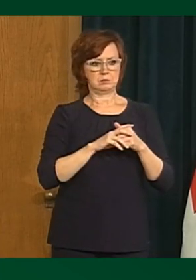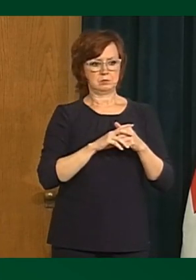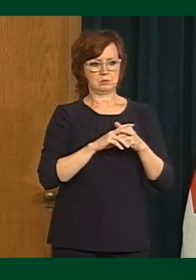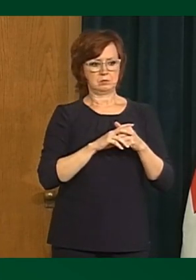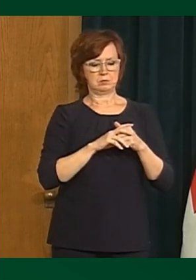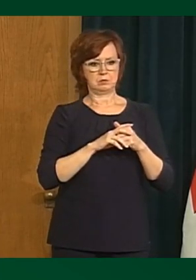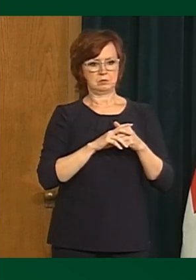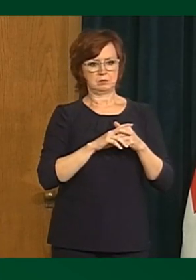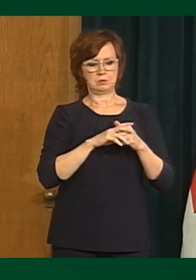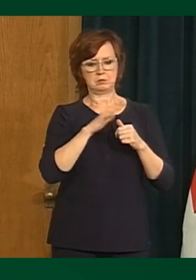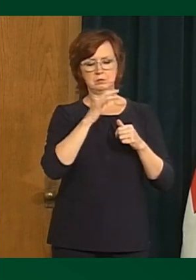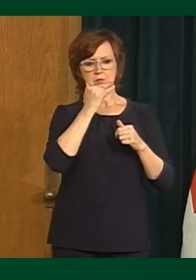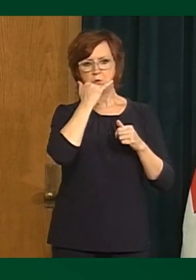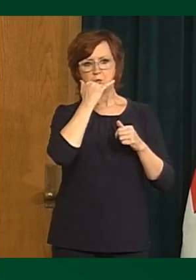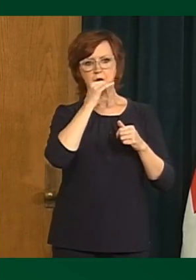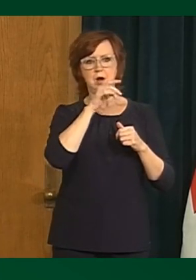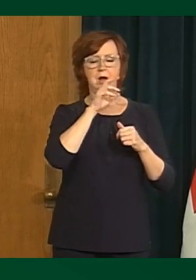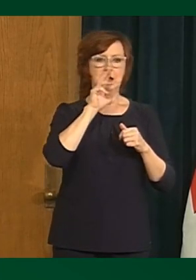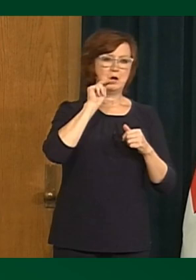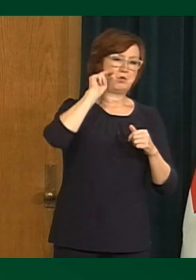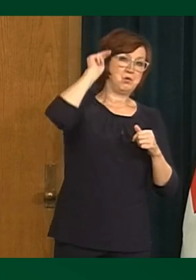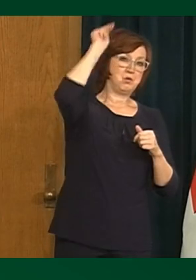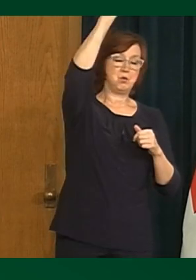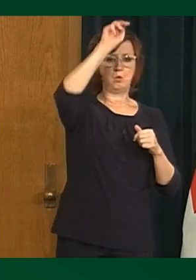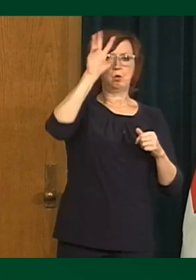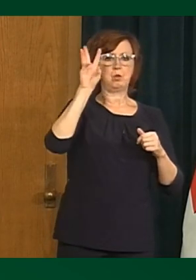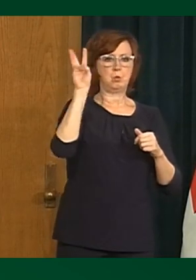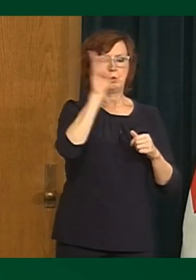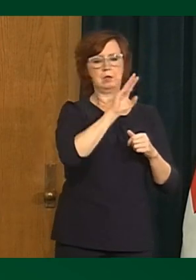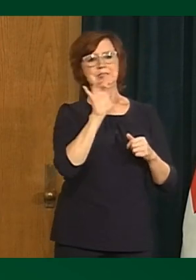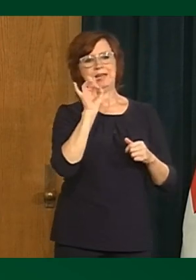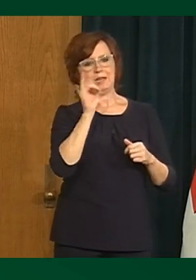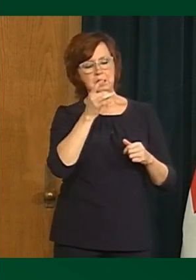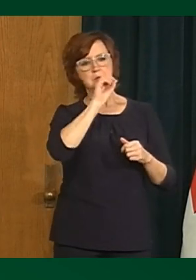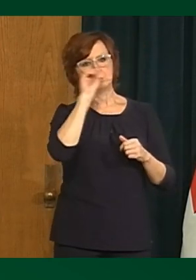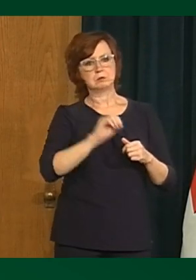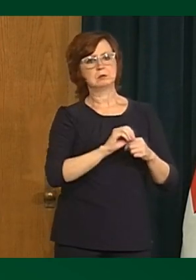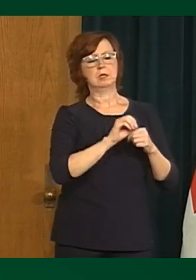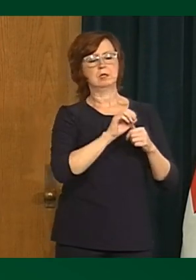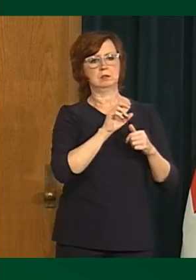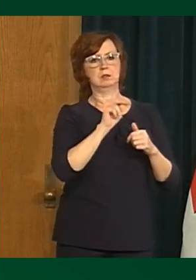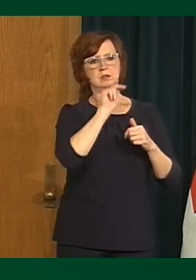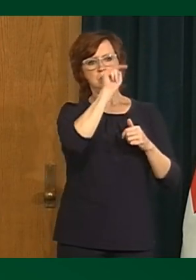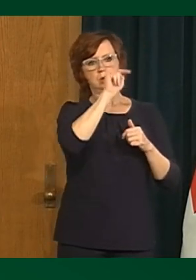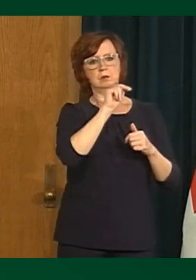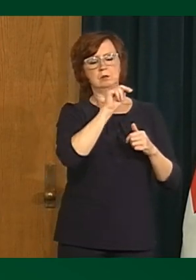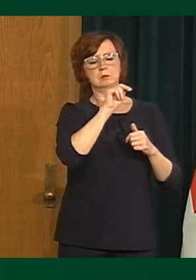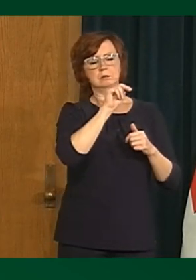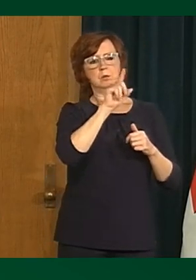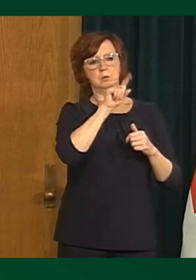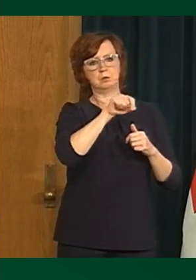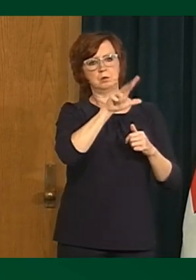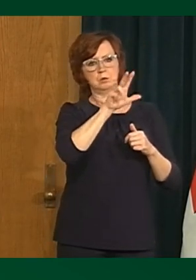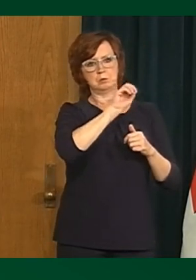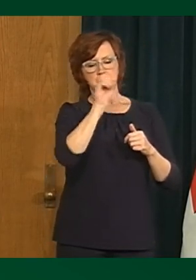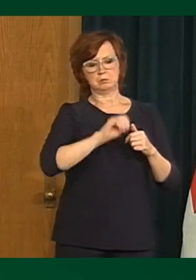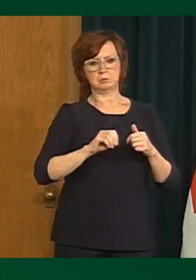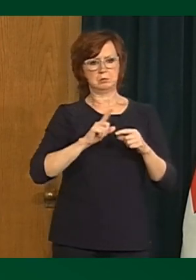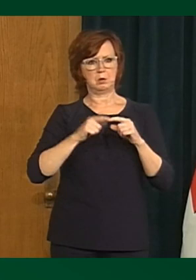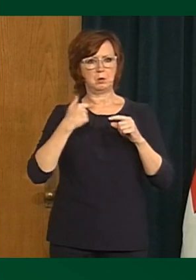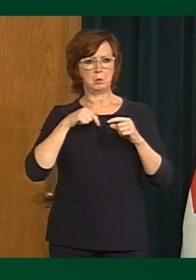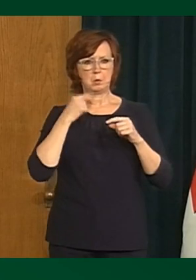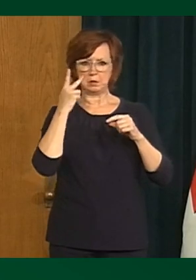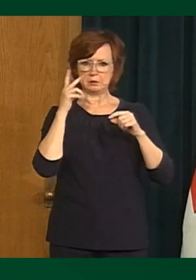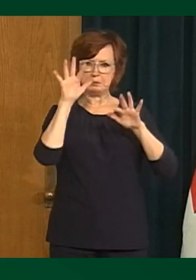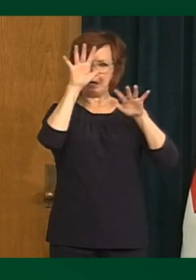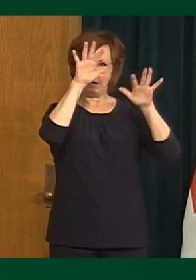around 8.5%, but hopefully that will settle down as well. So I think we look at the testing numbers, we look at the test positive rate, If the test